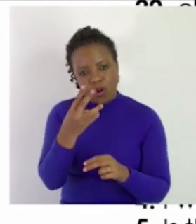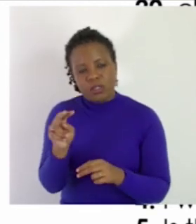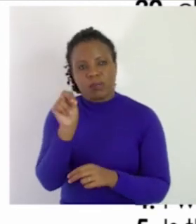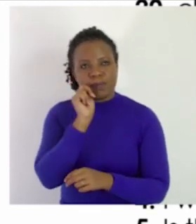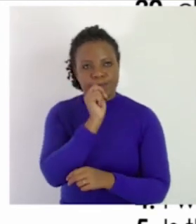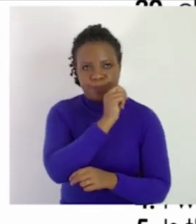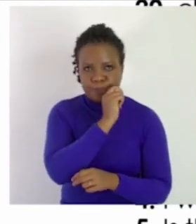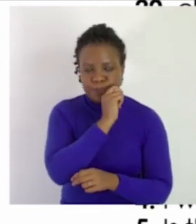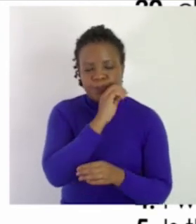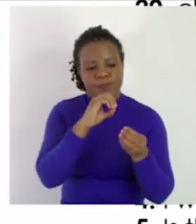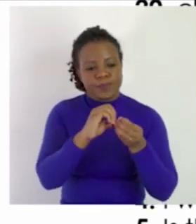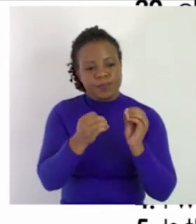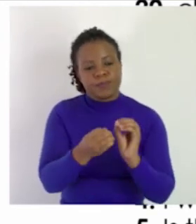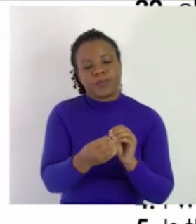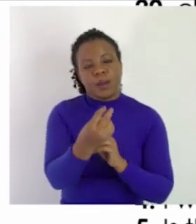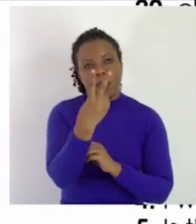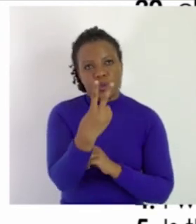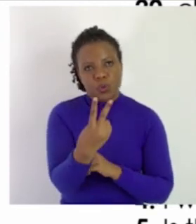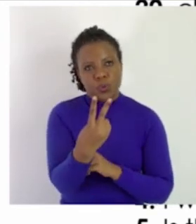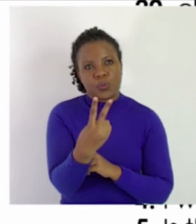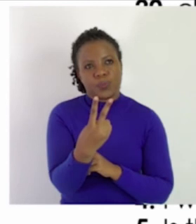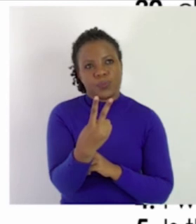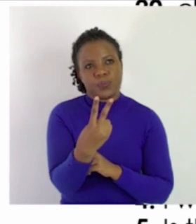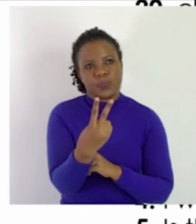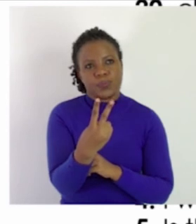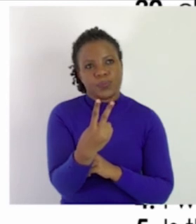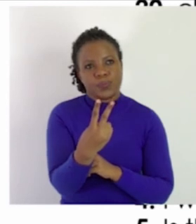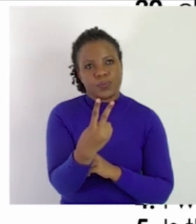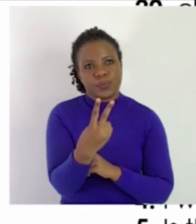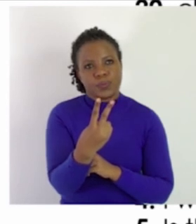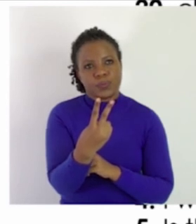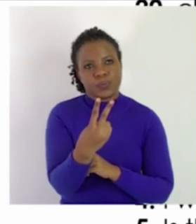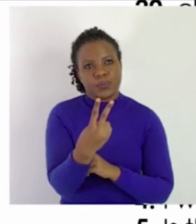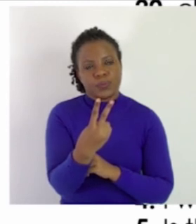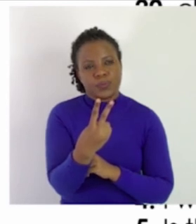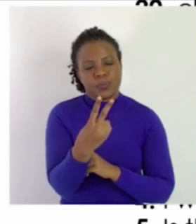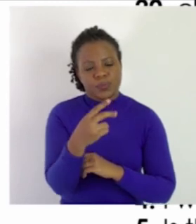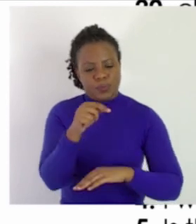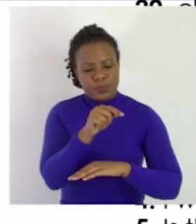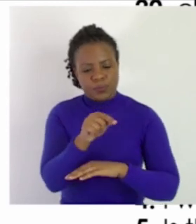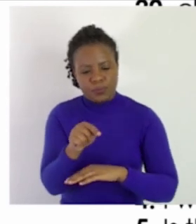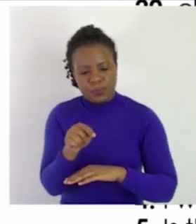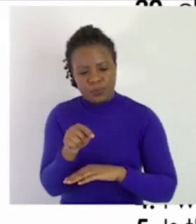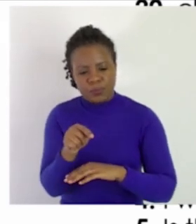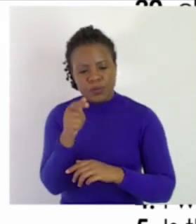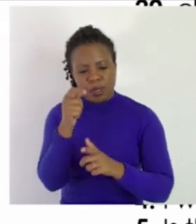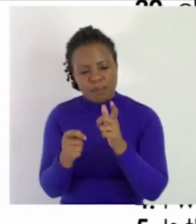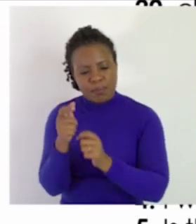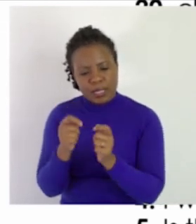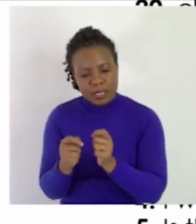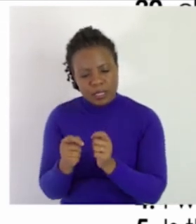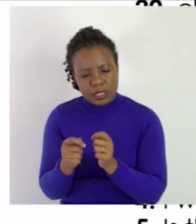says, we don't need dash milk. Do we say we